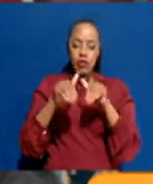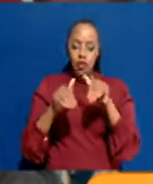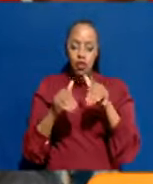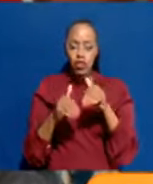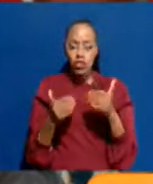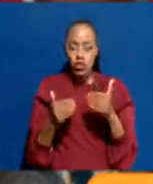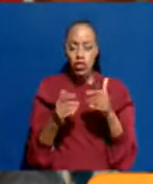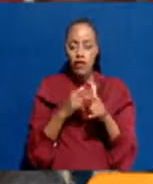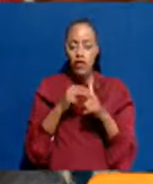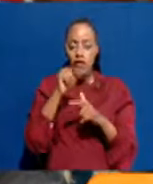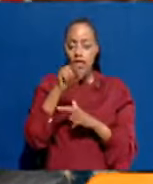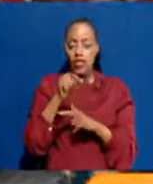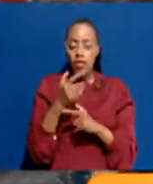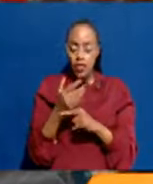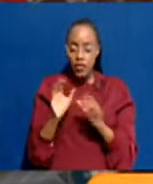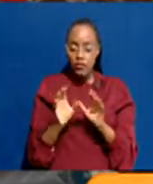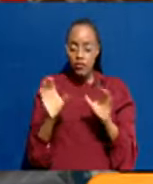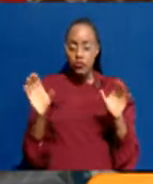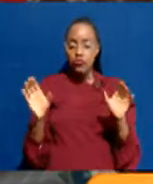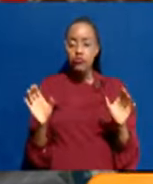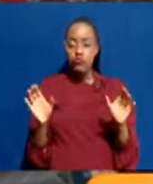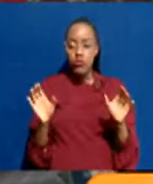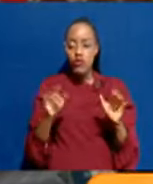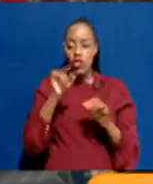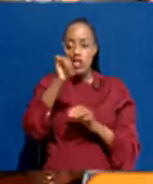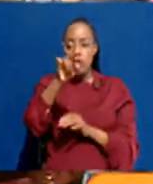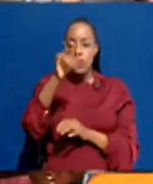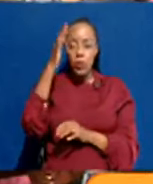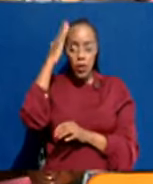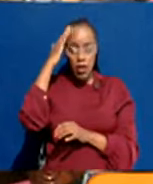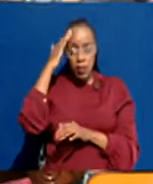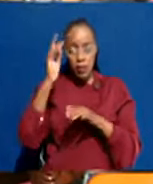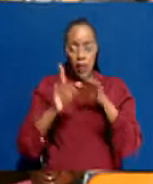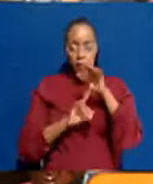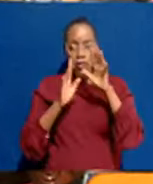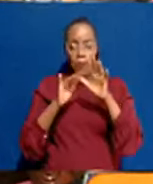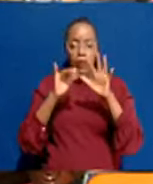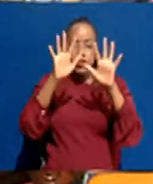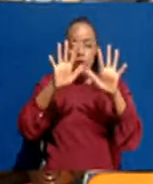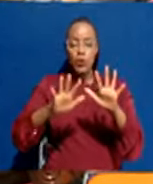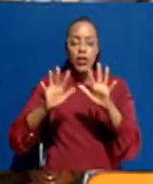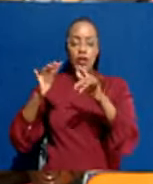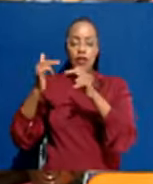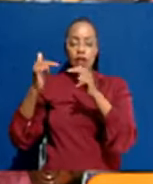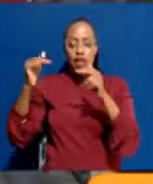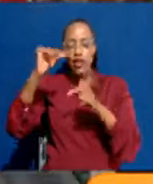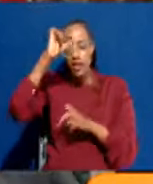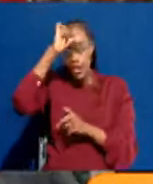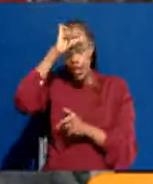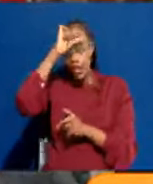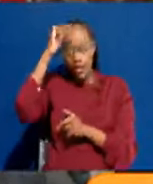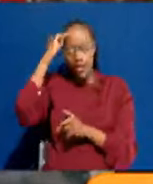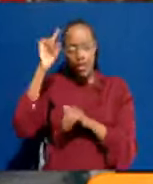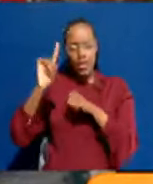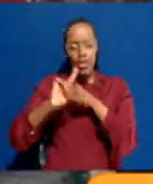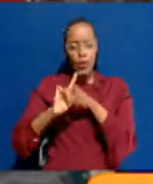Indefinitely that division, you remember the ministers who campaigned against the government, I think it was